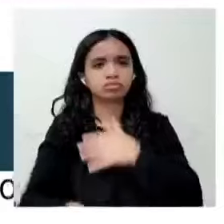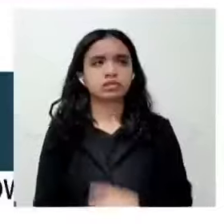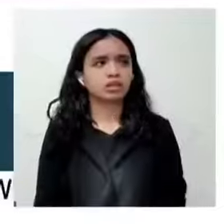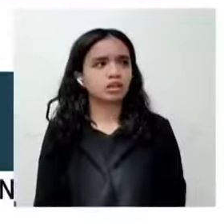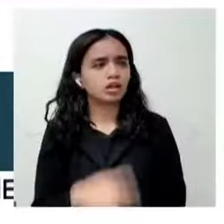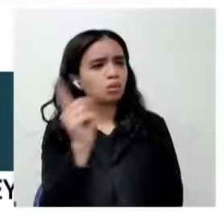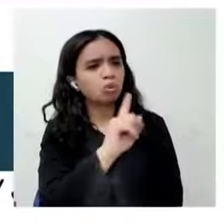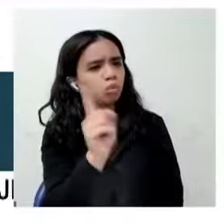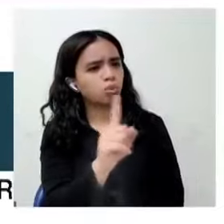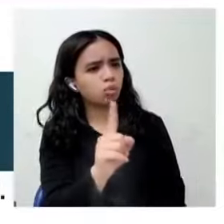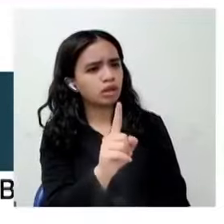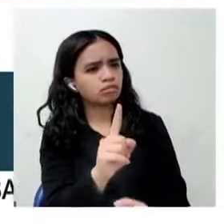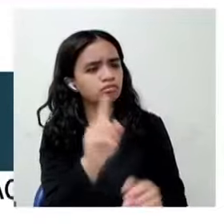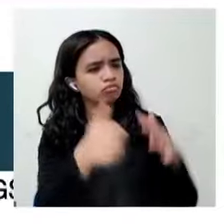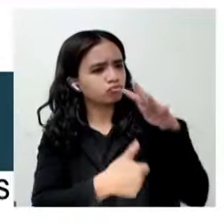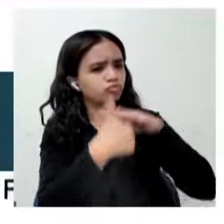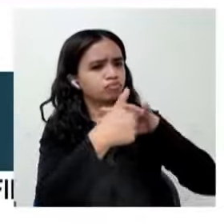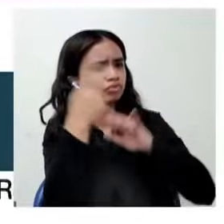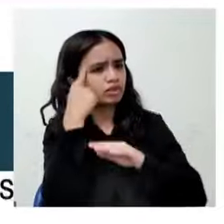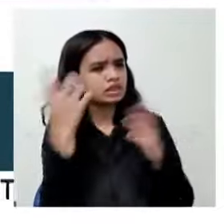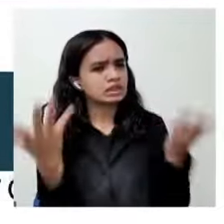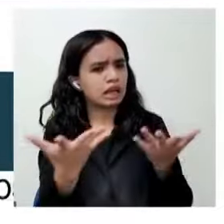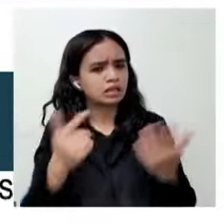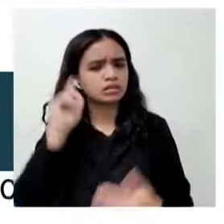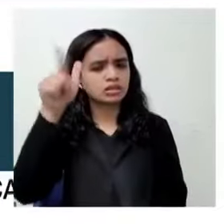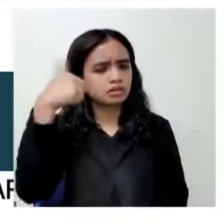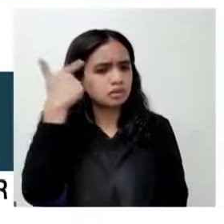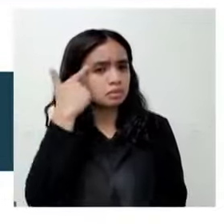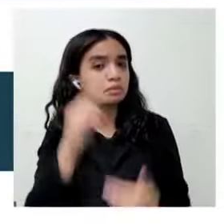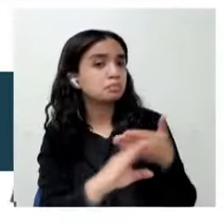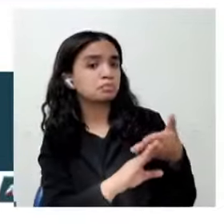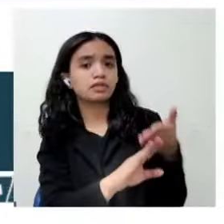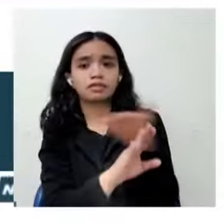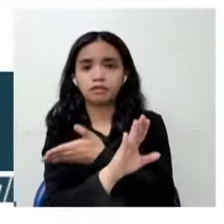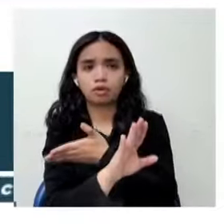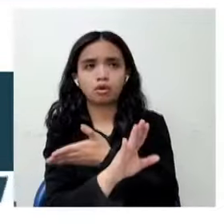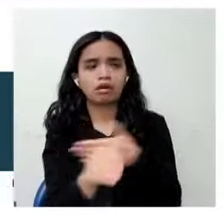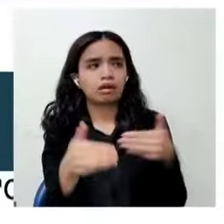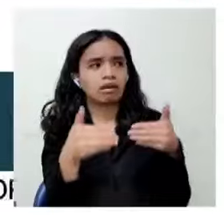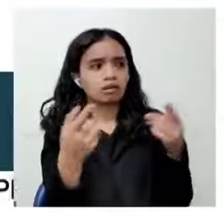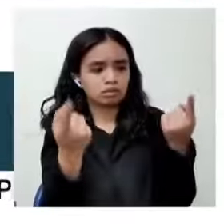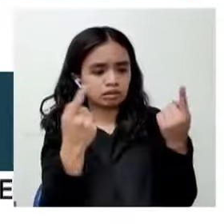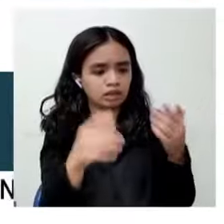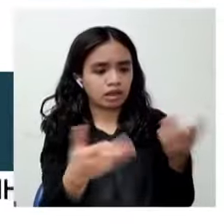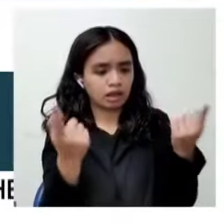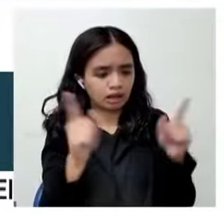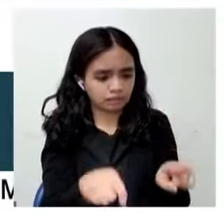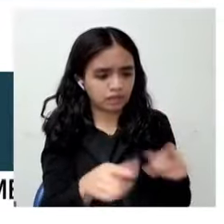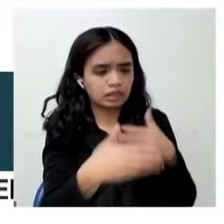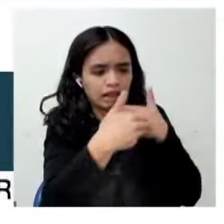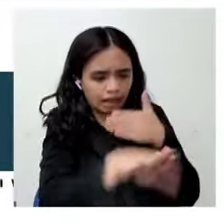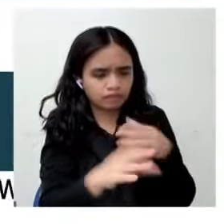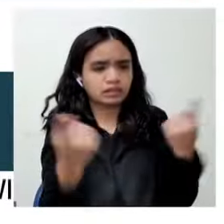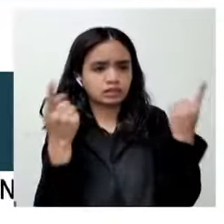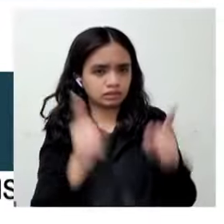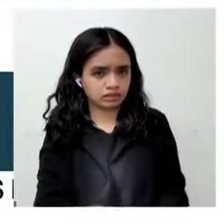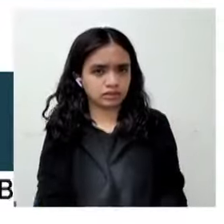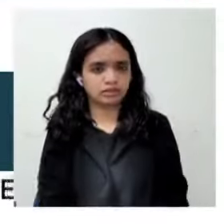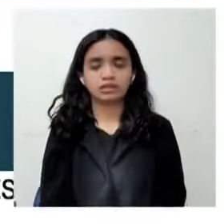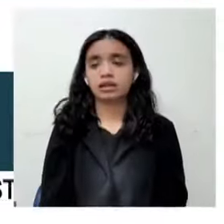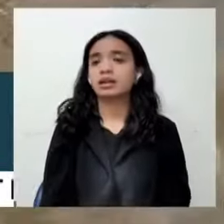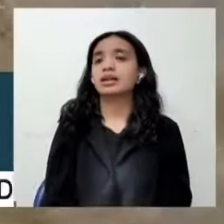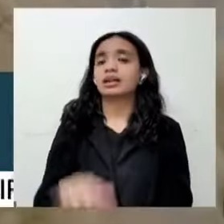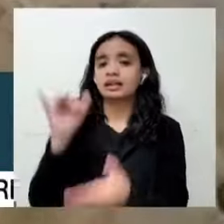to mind? Where was government before, during, and even after the tragedy, Congressman? That's